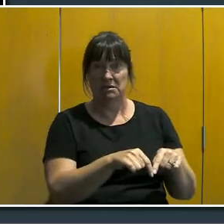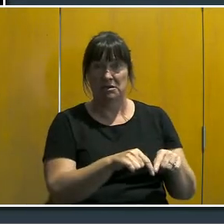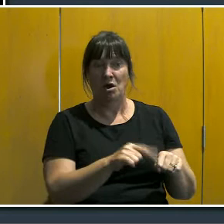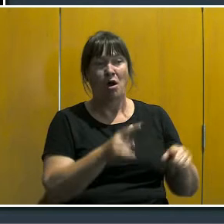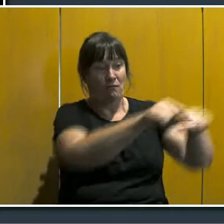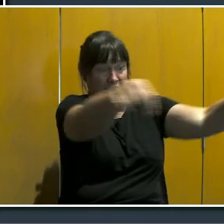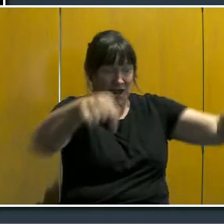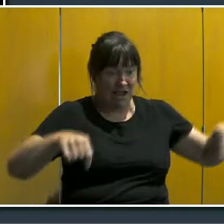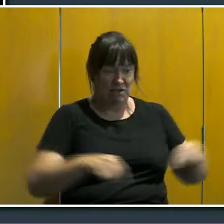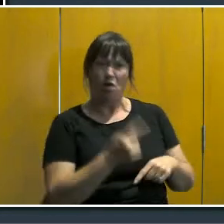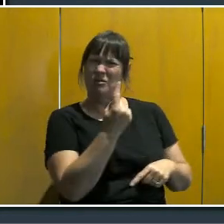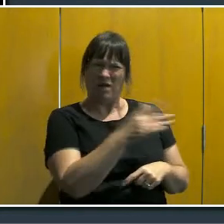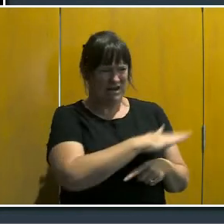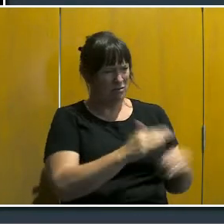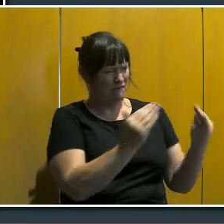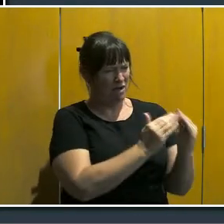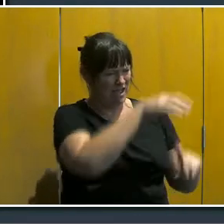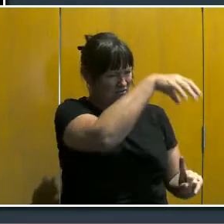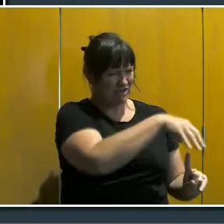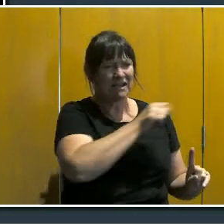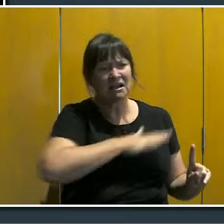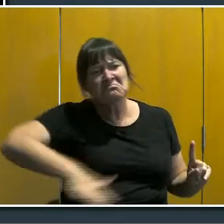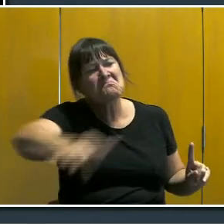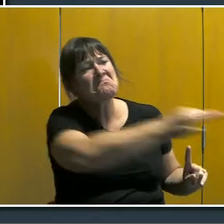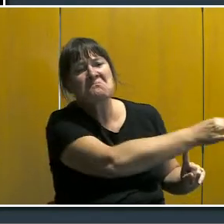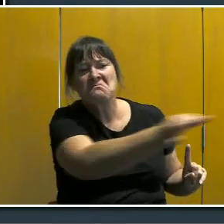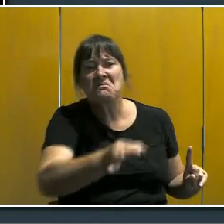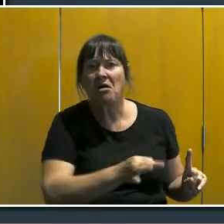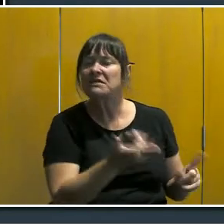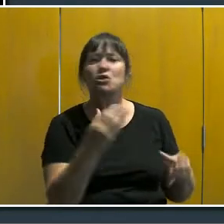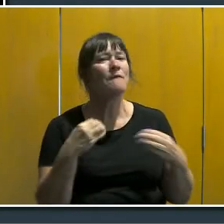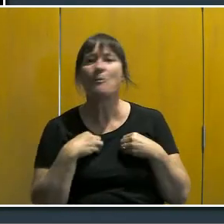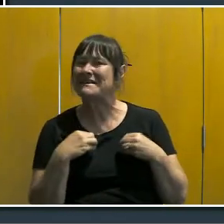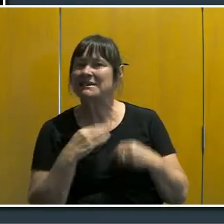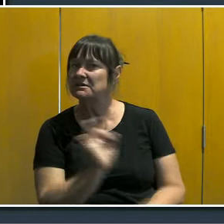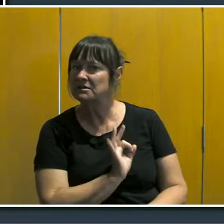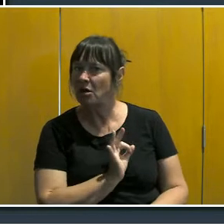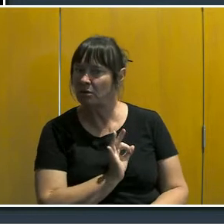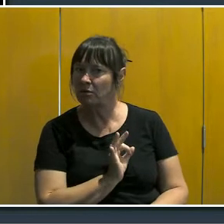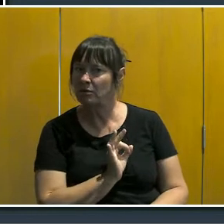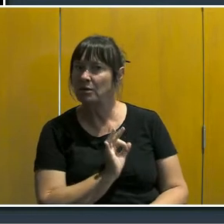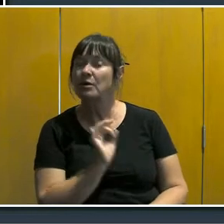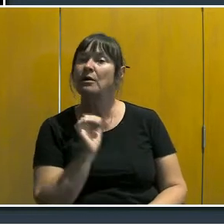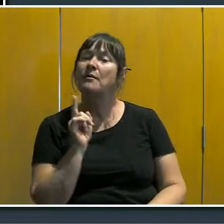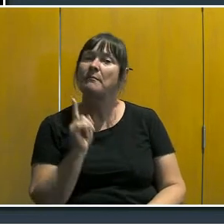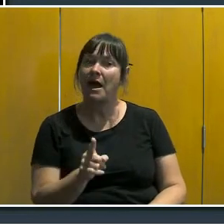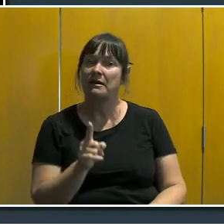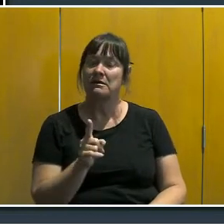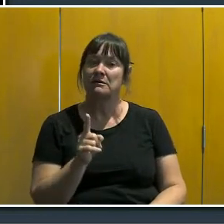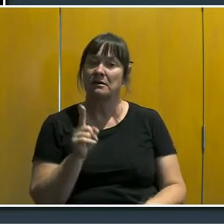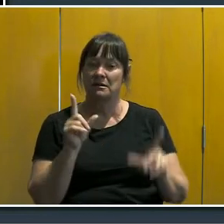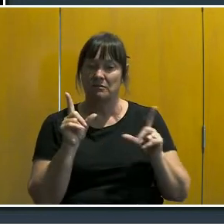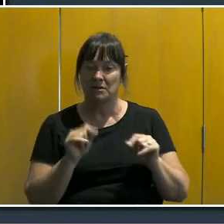purposes. And although most of our blocks are not commercial, we engage in many of the same practices